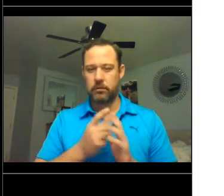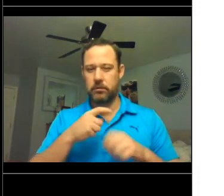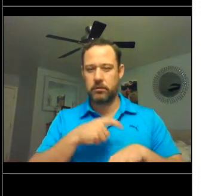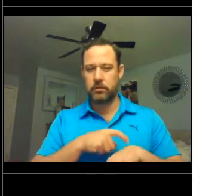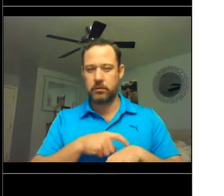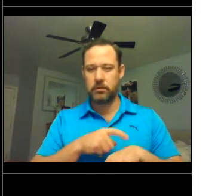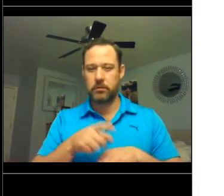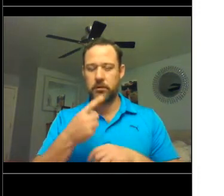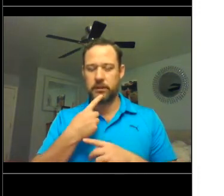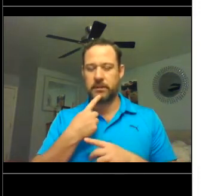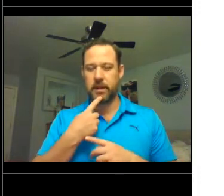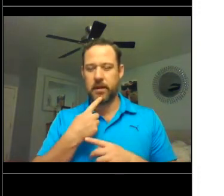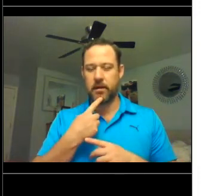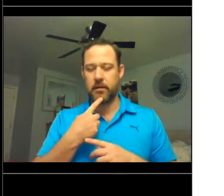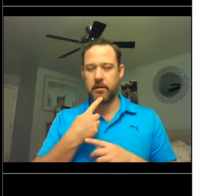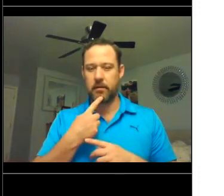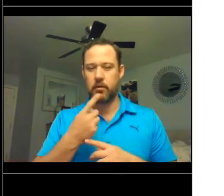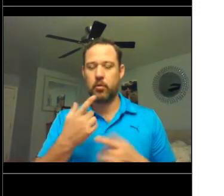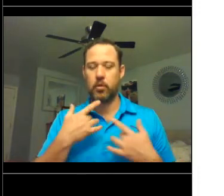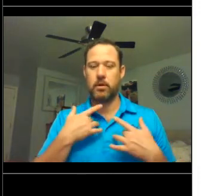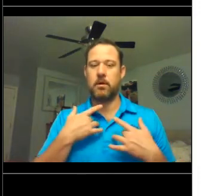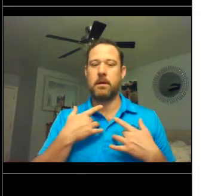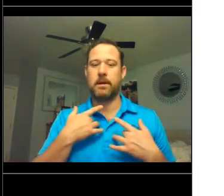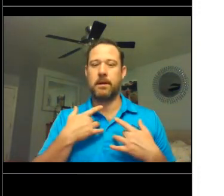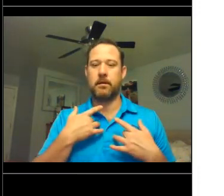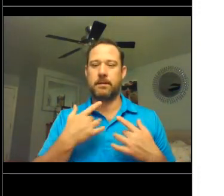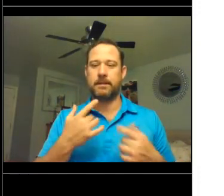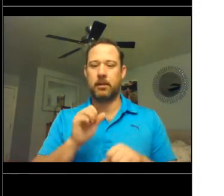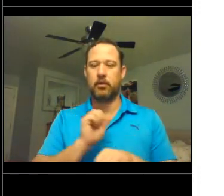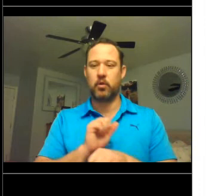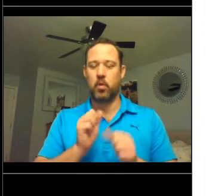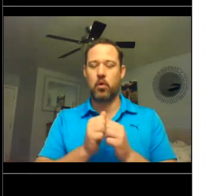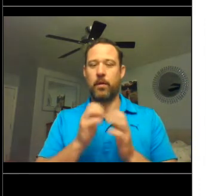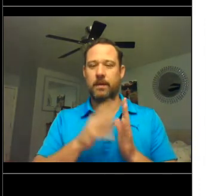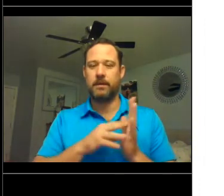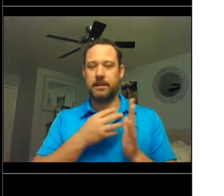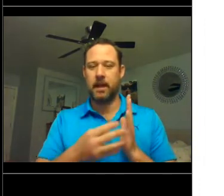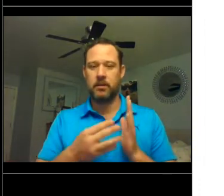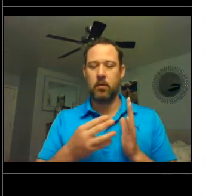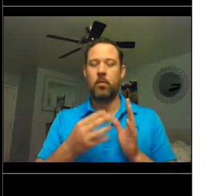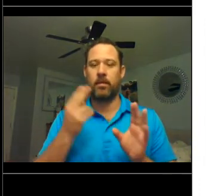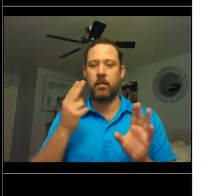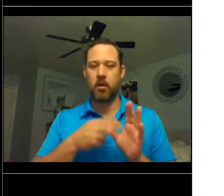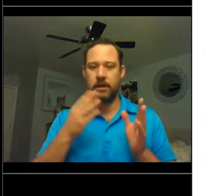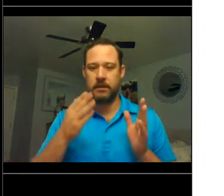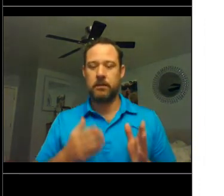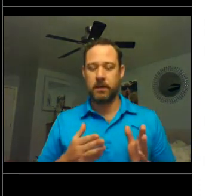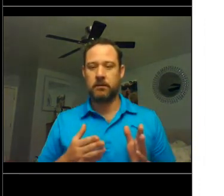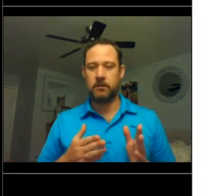You said that you will consider to work with the schedule of the participants.